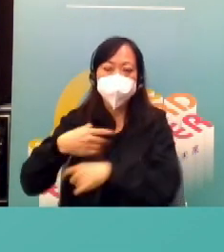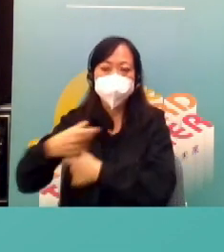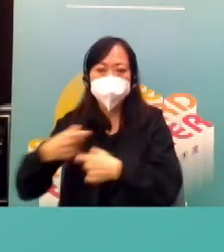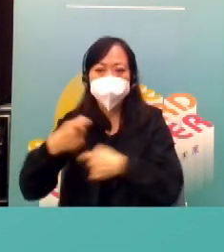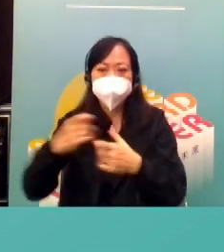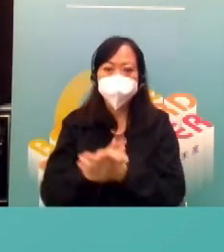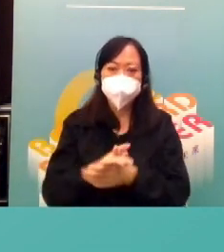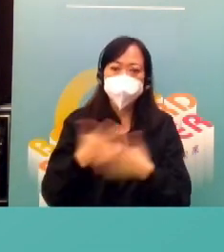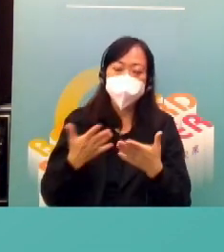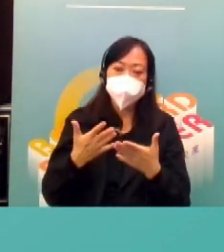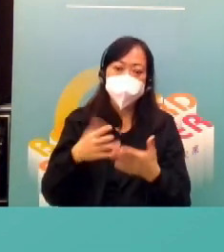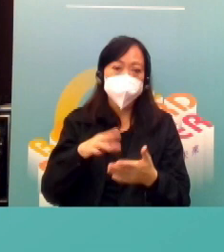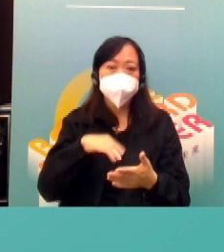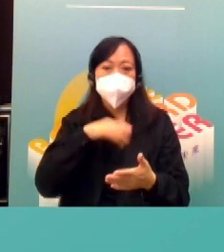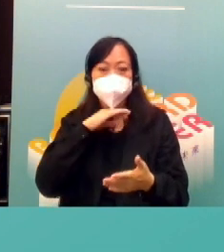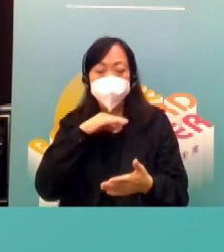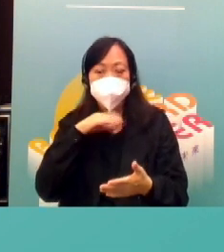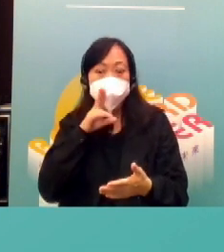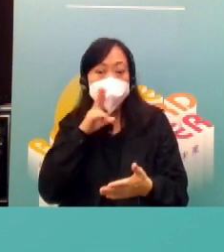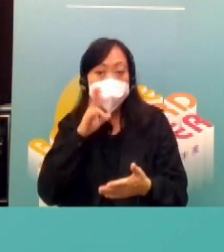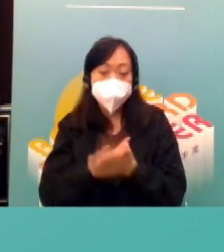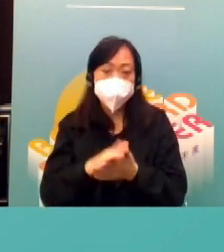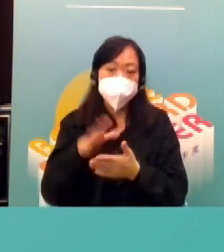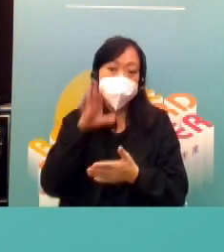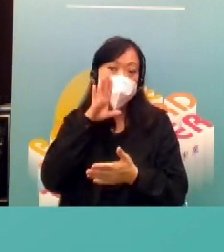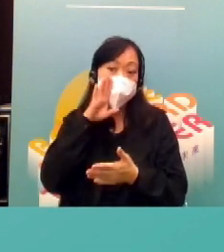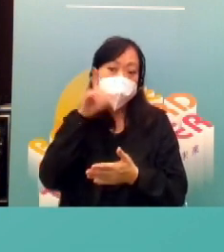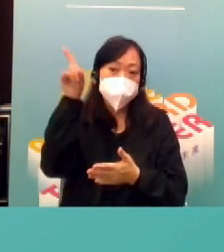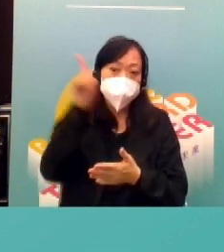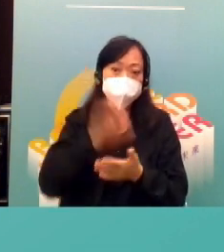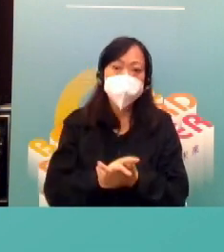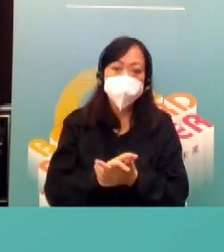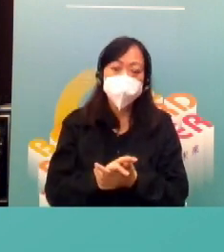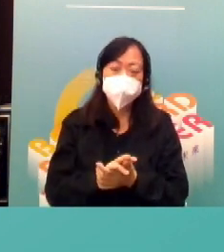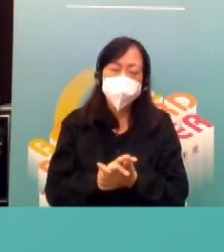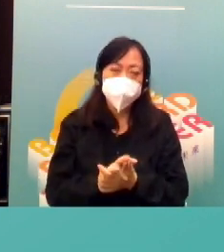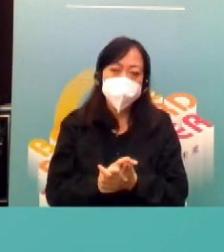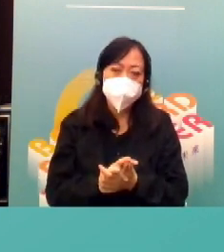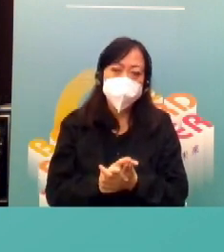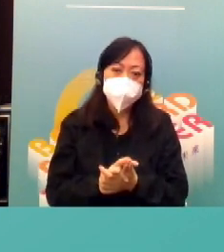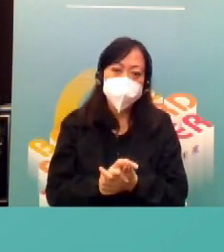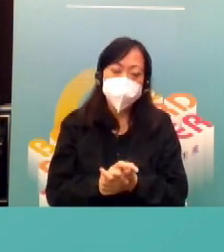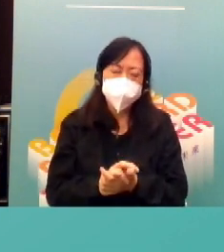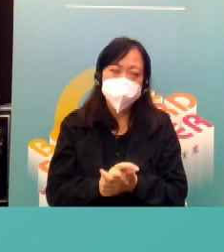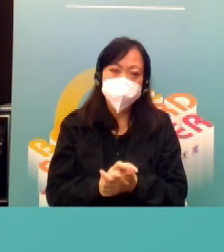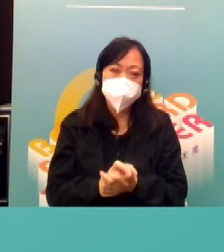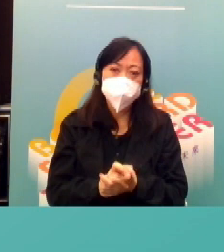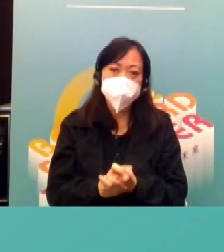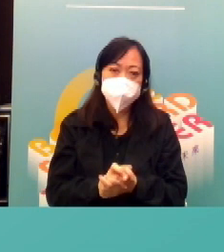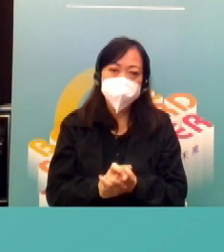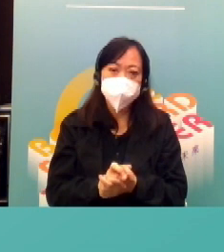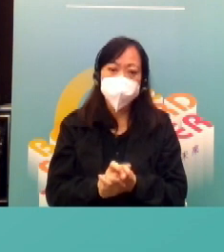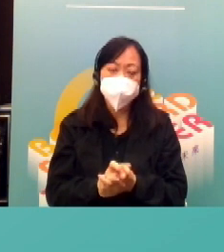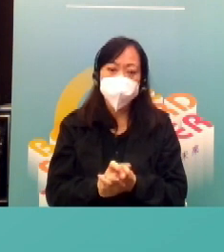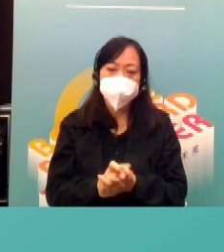of Korea on their social enterprise acts, which again gives special legal recognition of social enterprise and